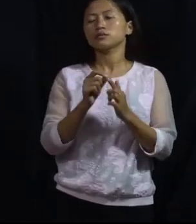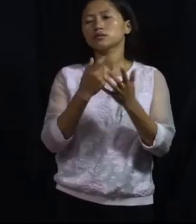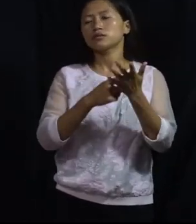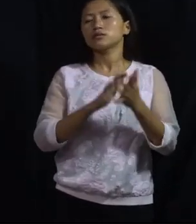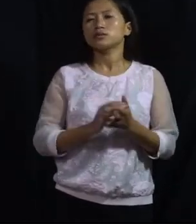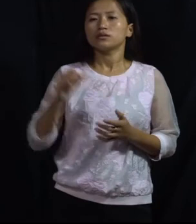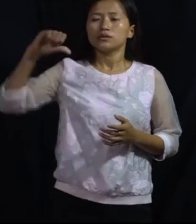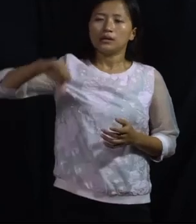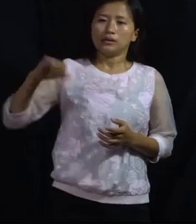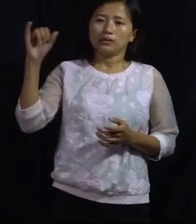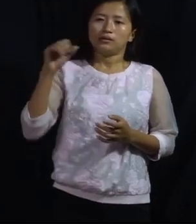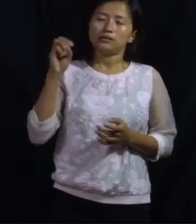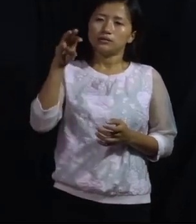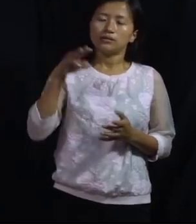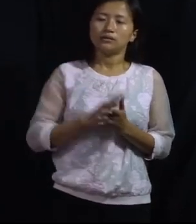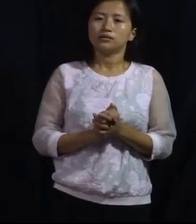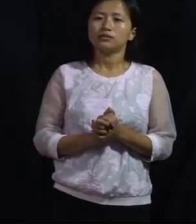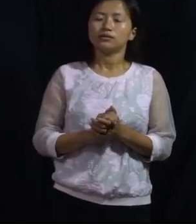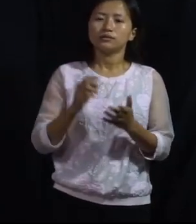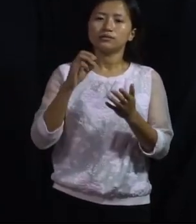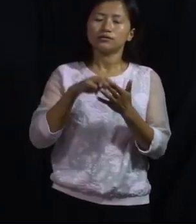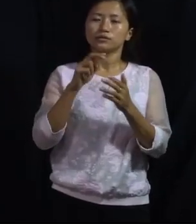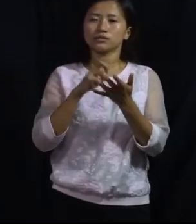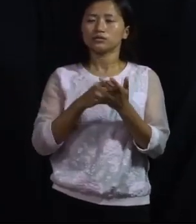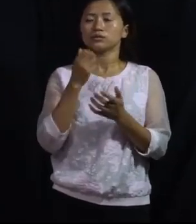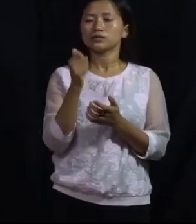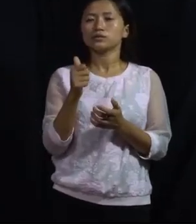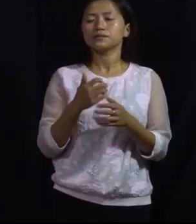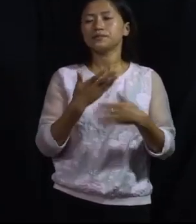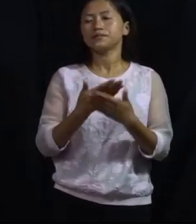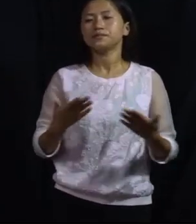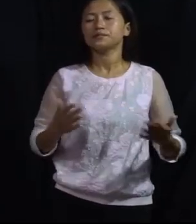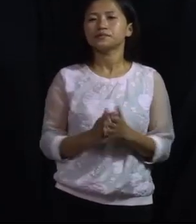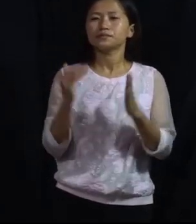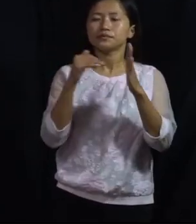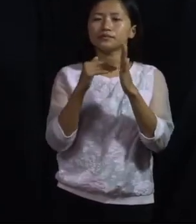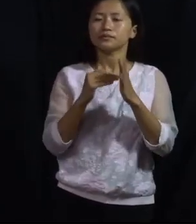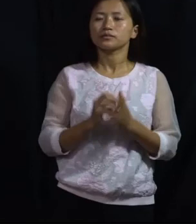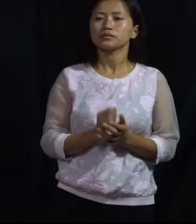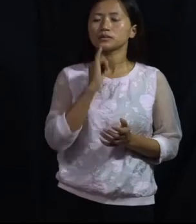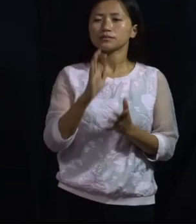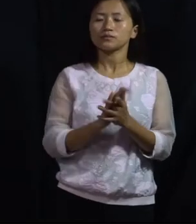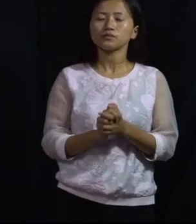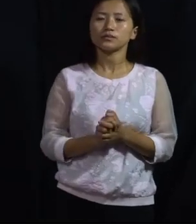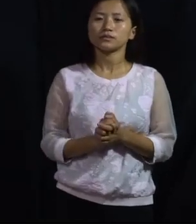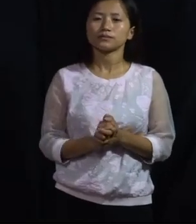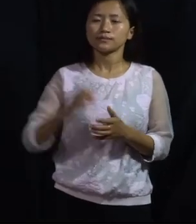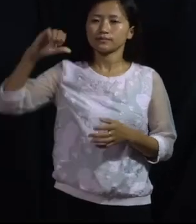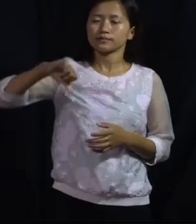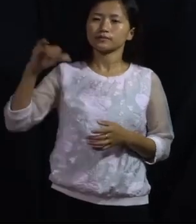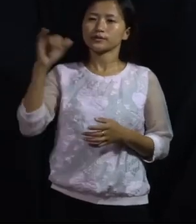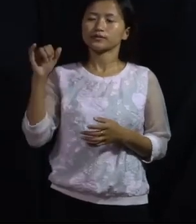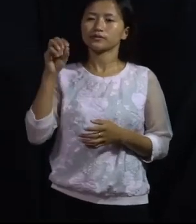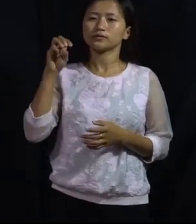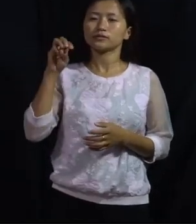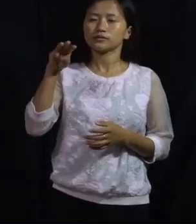is 96,000, which is the firm's goodwill. So the Z share of goodwill is